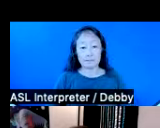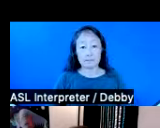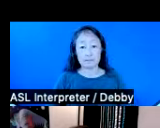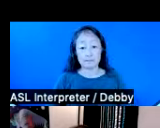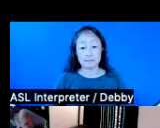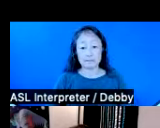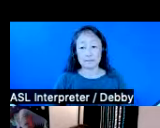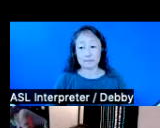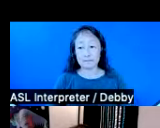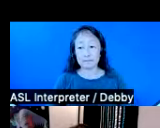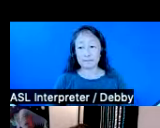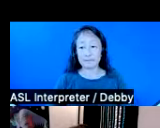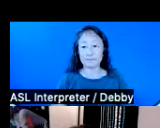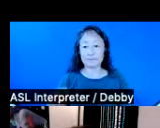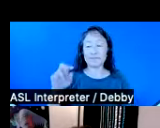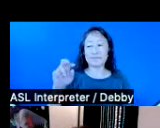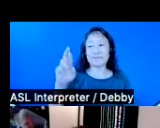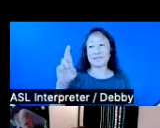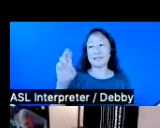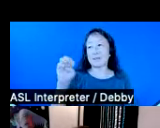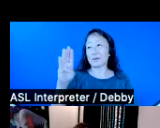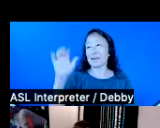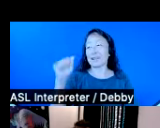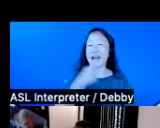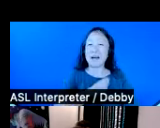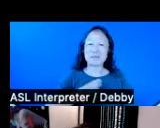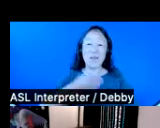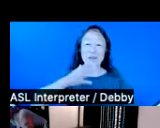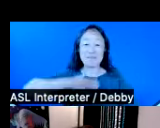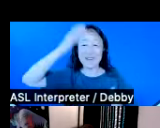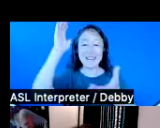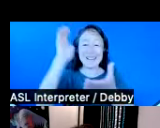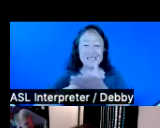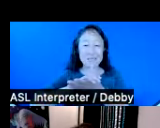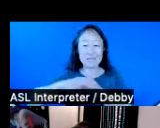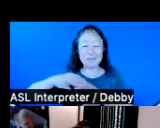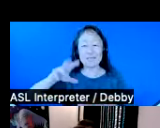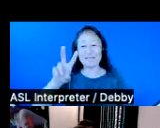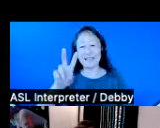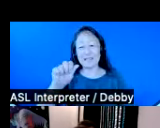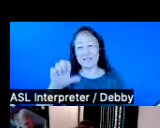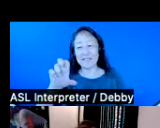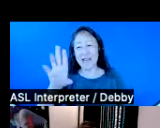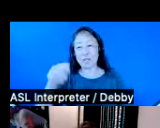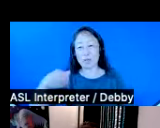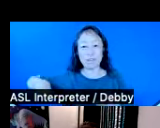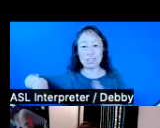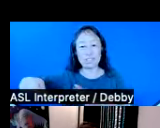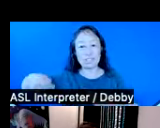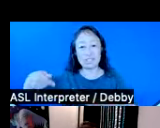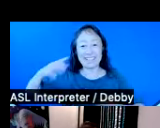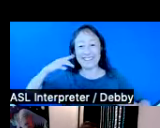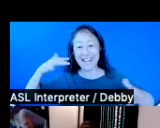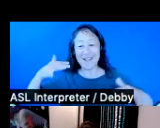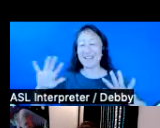Sorry, my husband was running the vacuum all of a sudden. Sorry, working from home. Sorry about that. But yeah, with